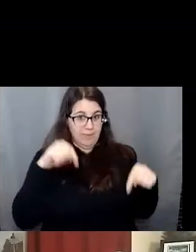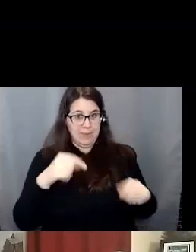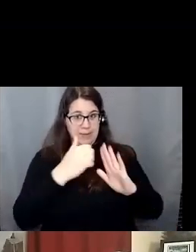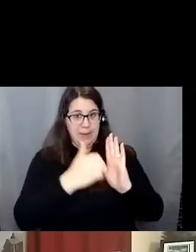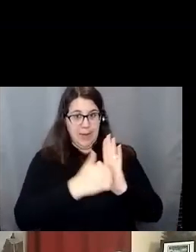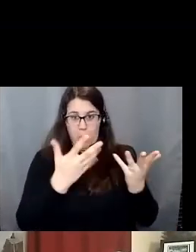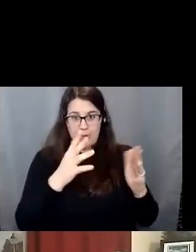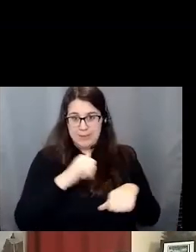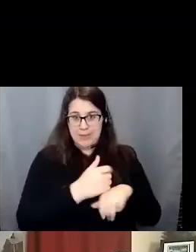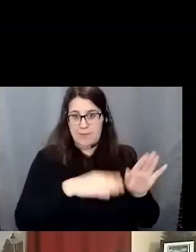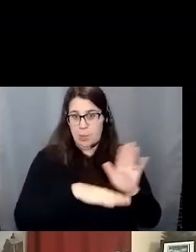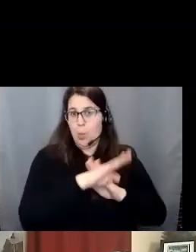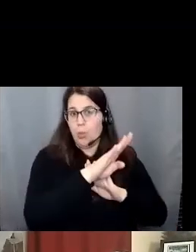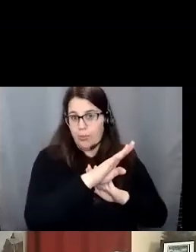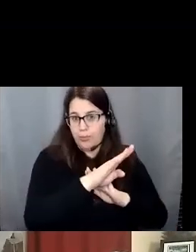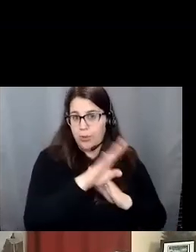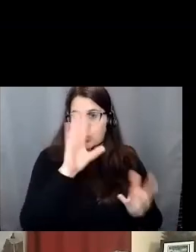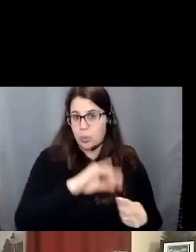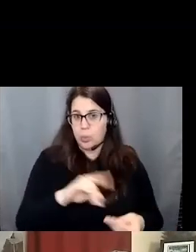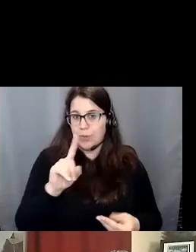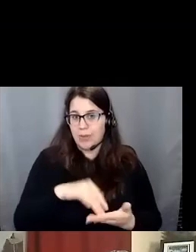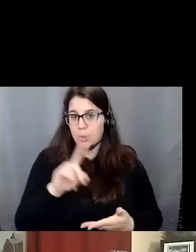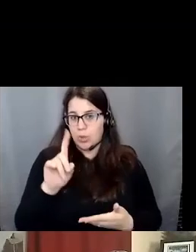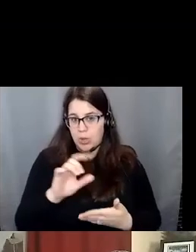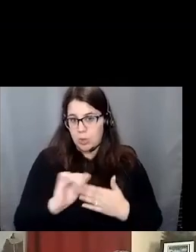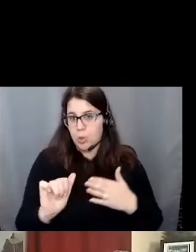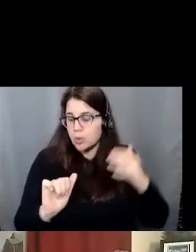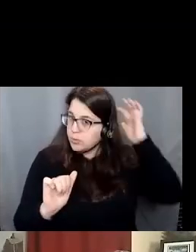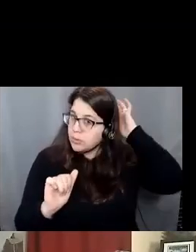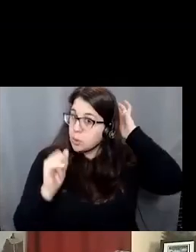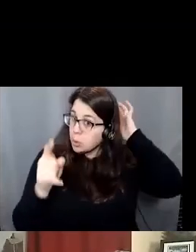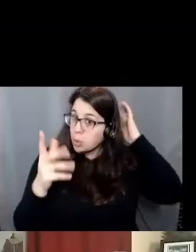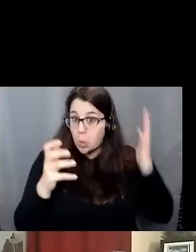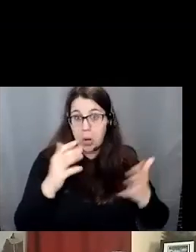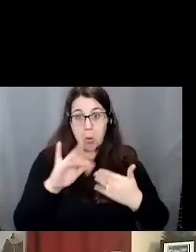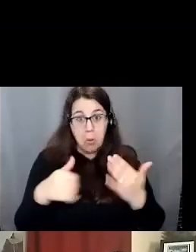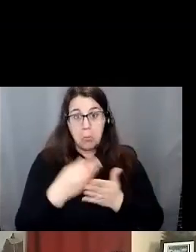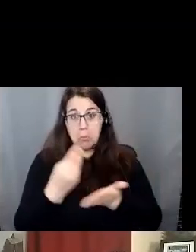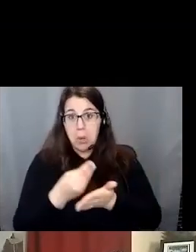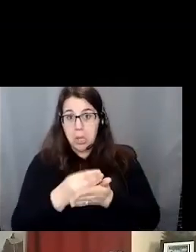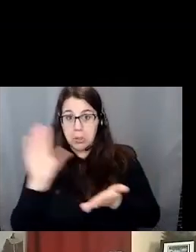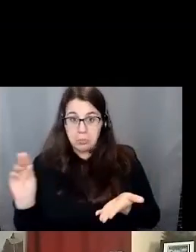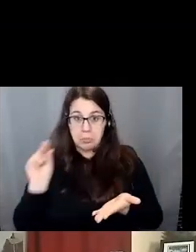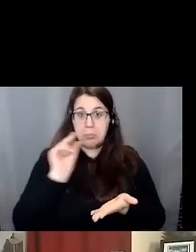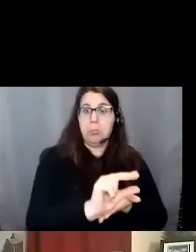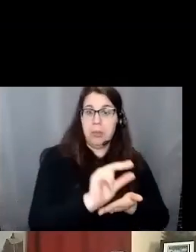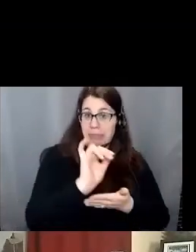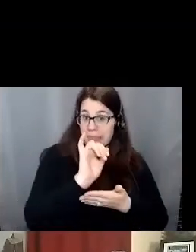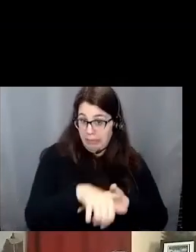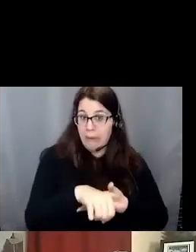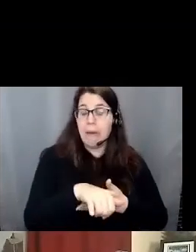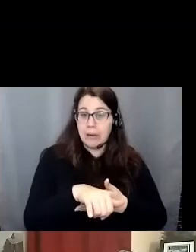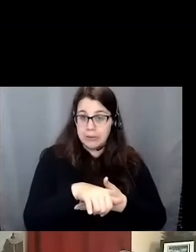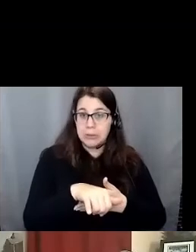and we have a total balance of $1,100 there. So if you want to continue putting the money into that same option, you populate